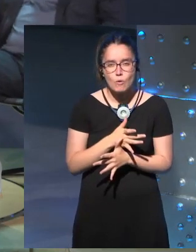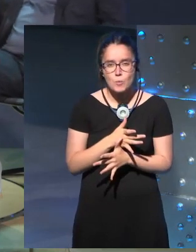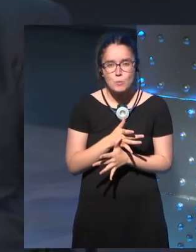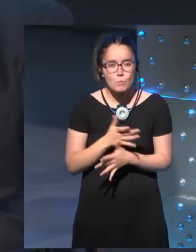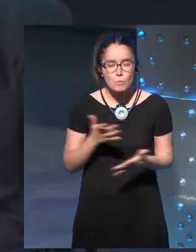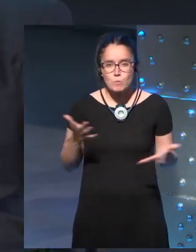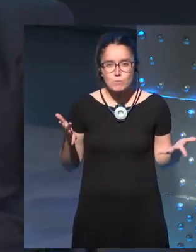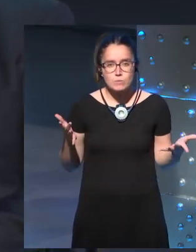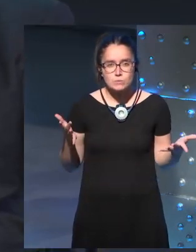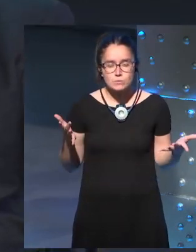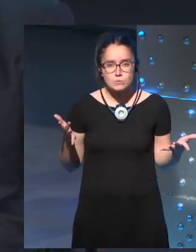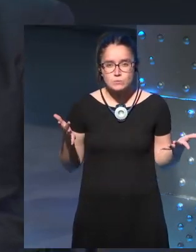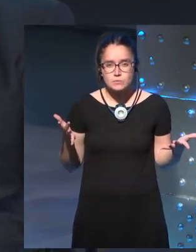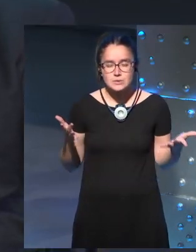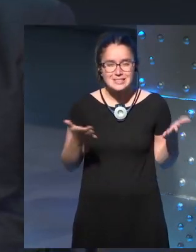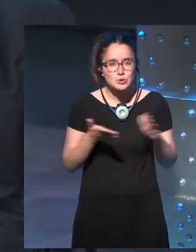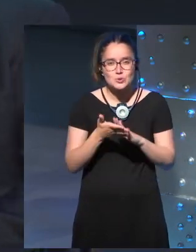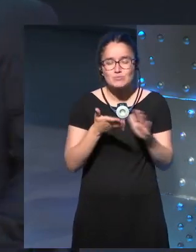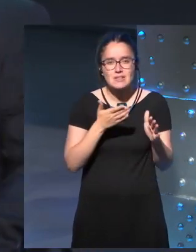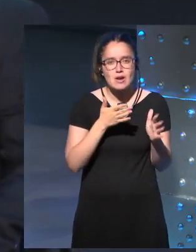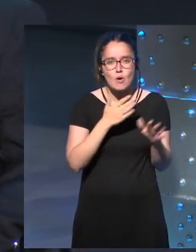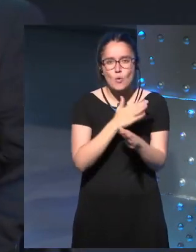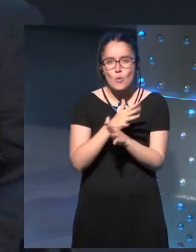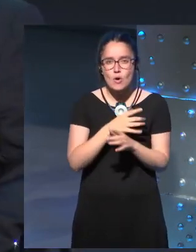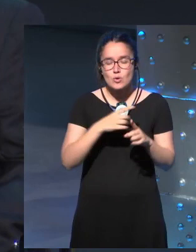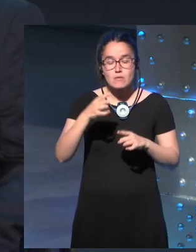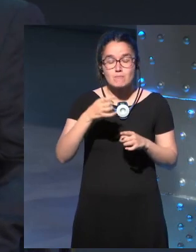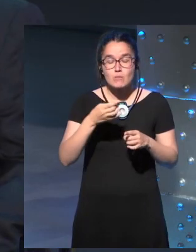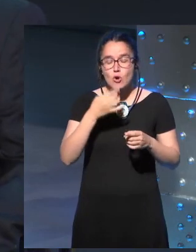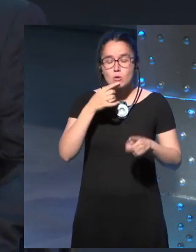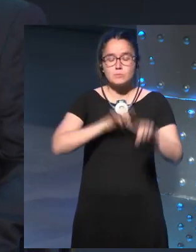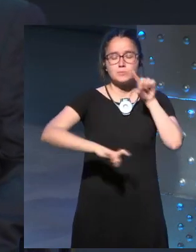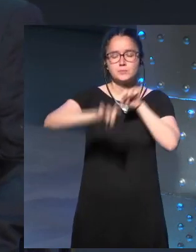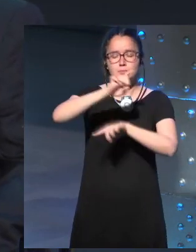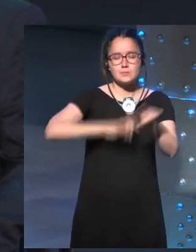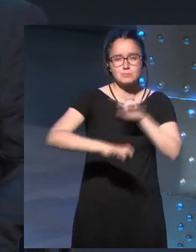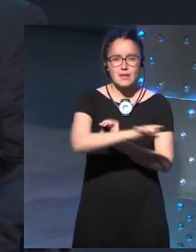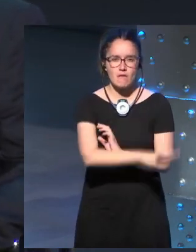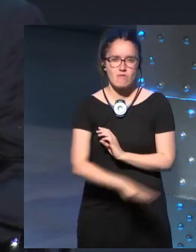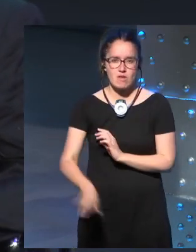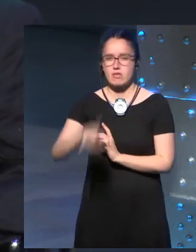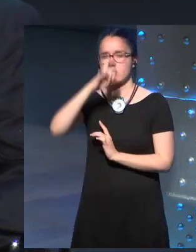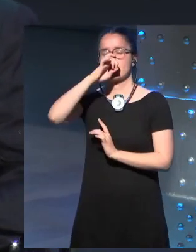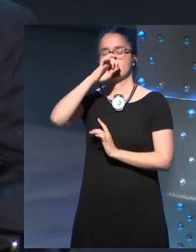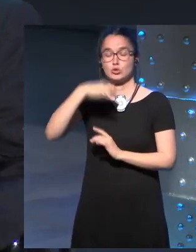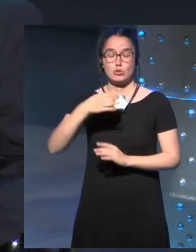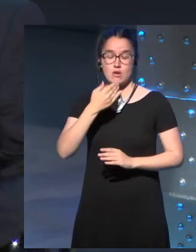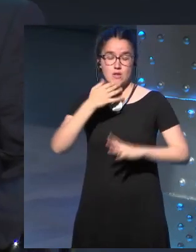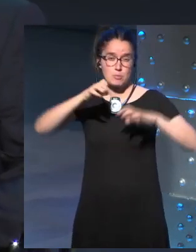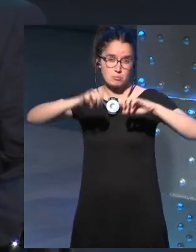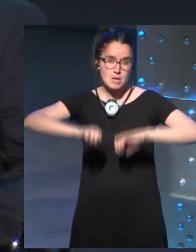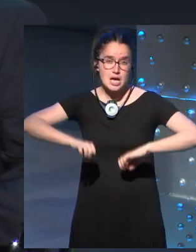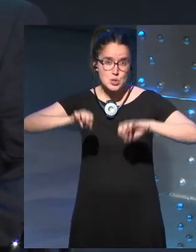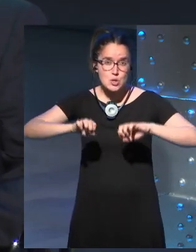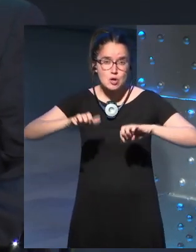This way of playing takes us to our childhood. I'm quite